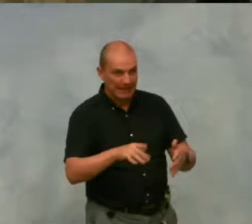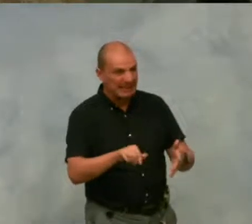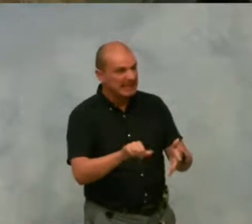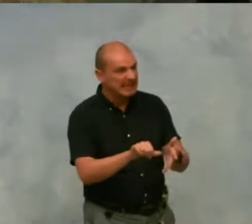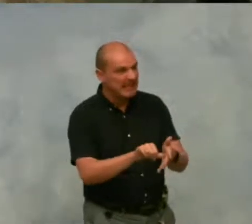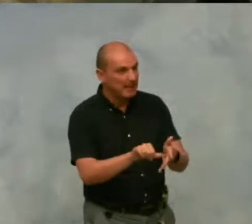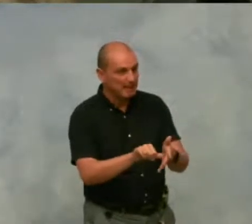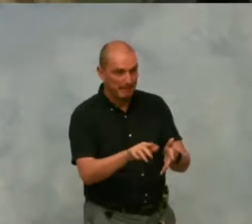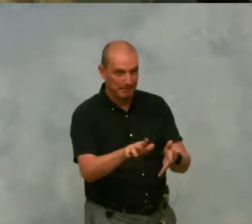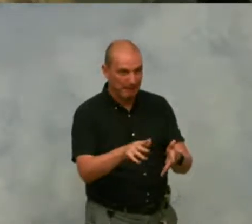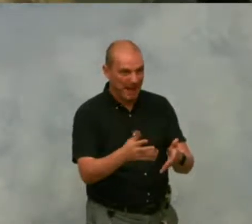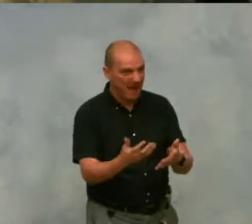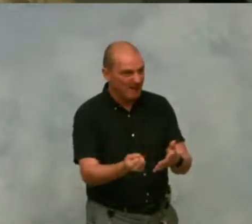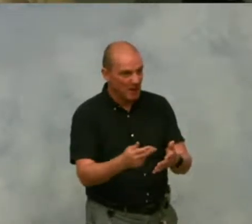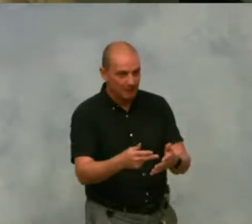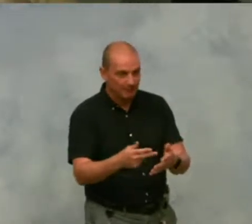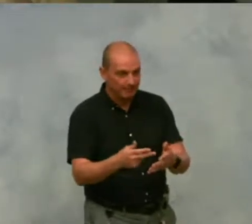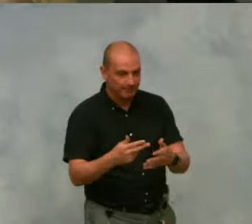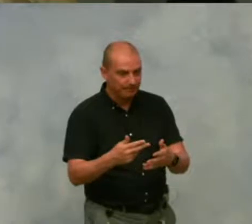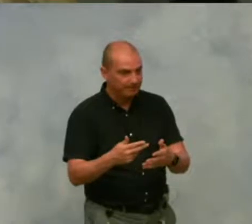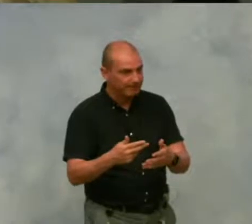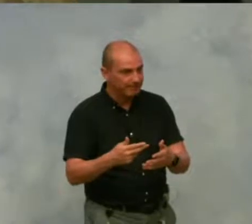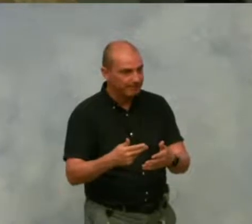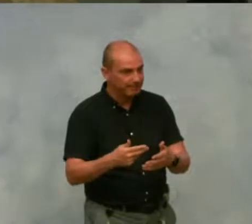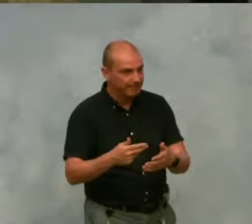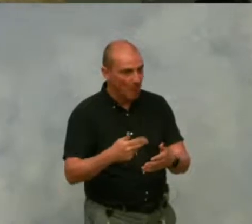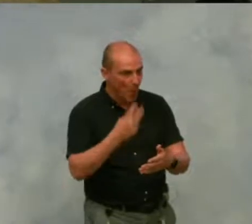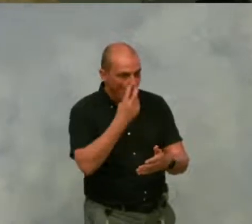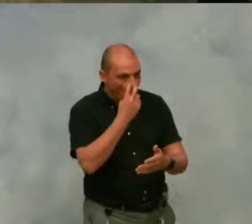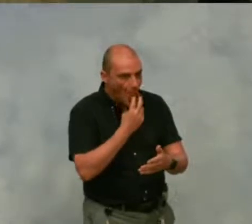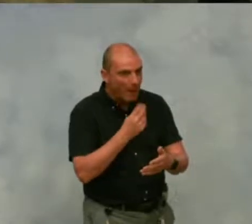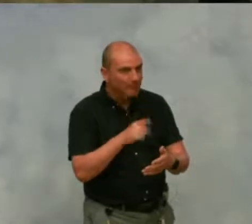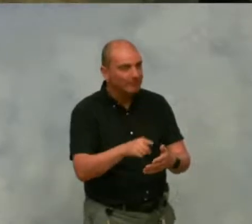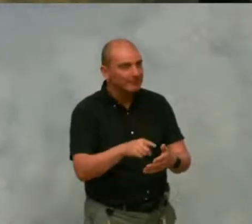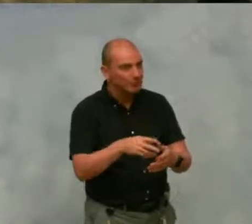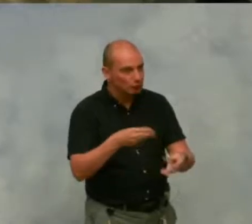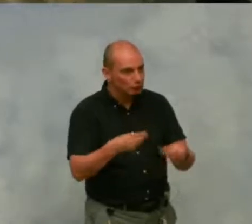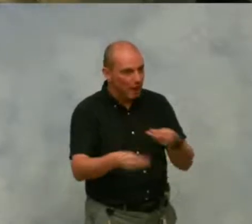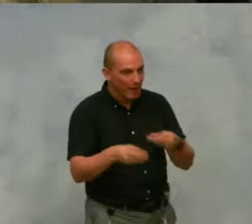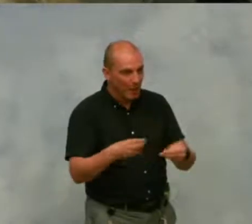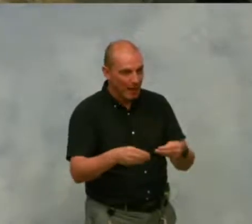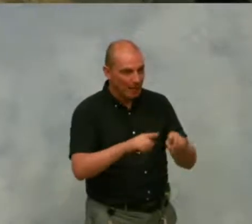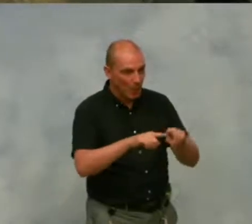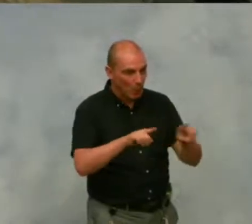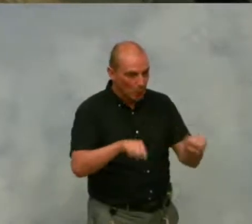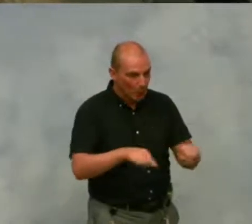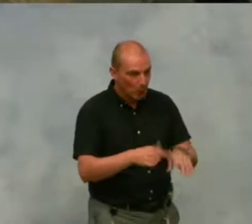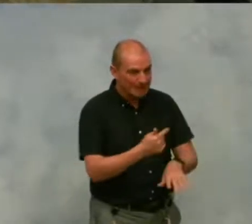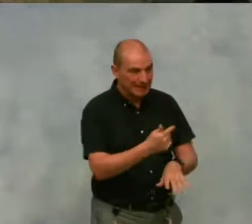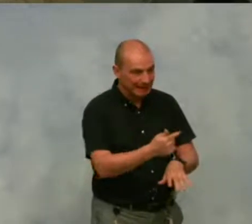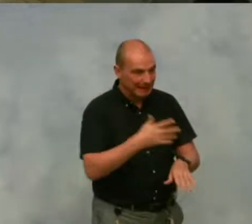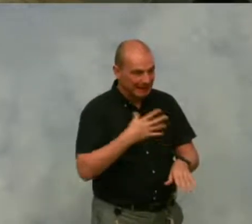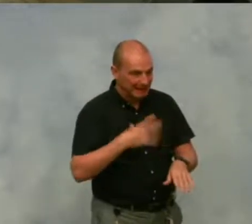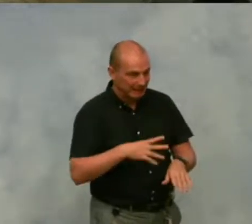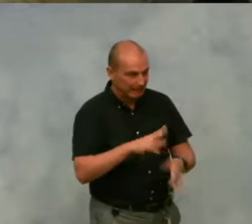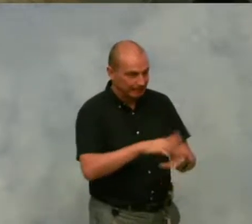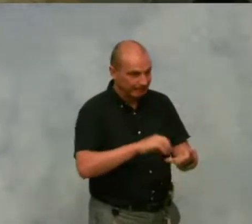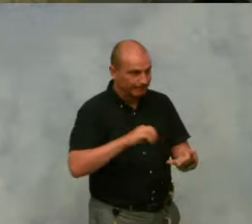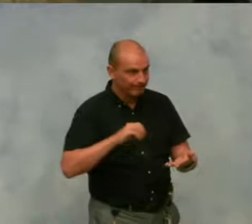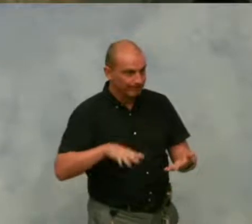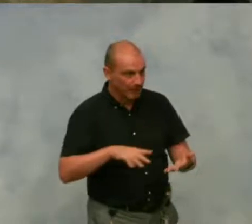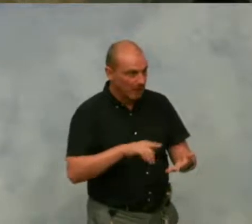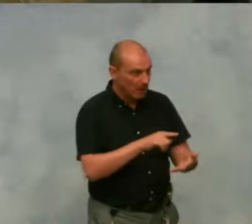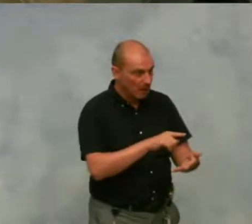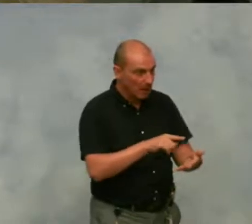of legacy applications sitting on Windows 7 that they need to upgrade the legacy,